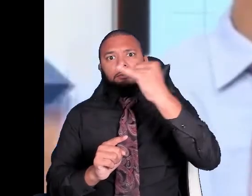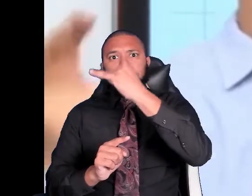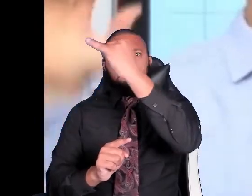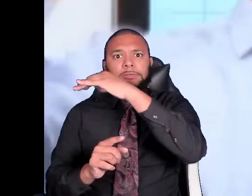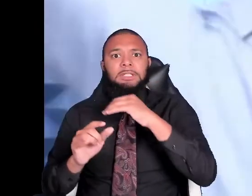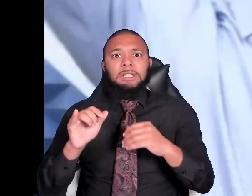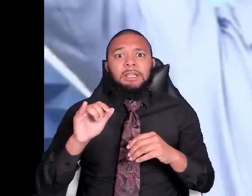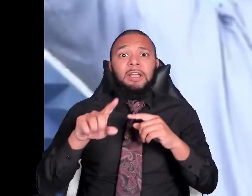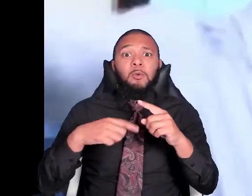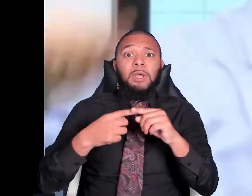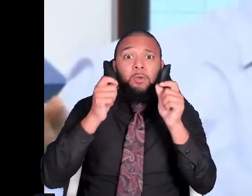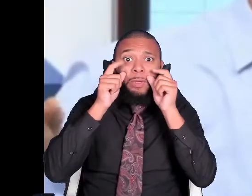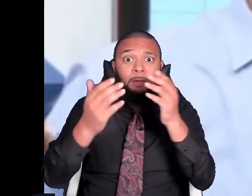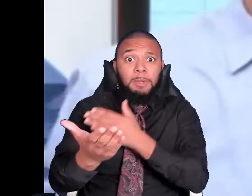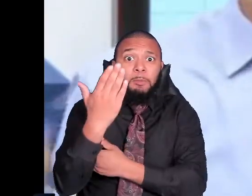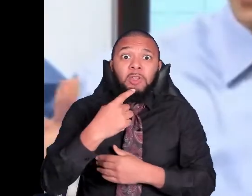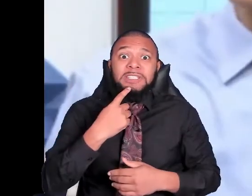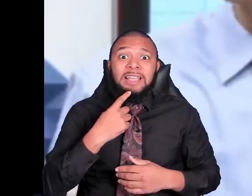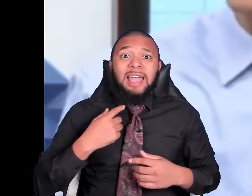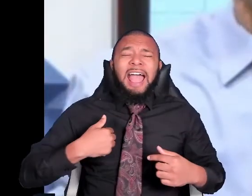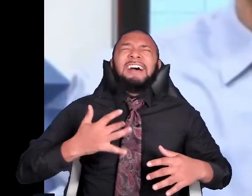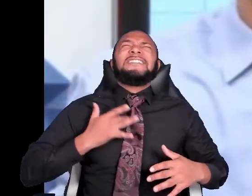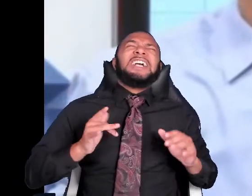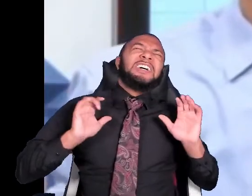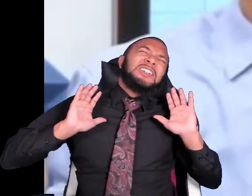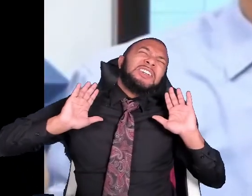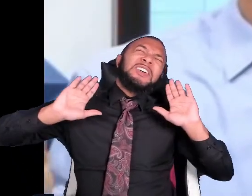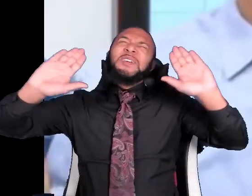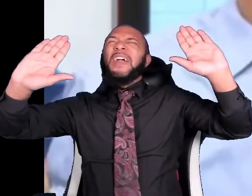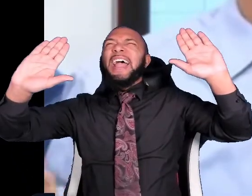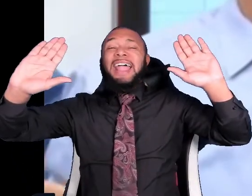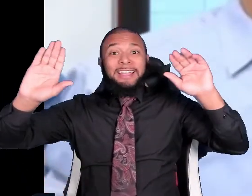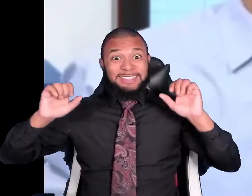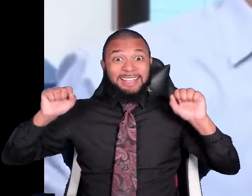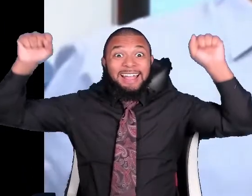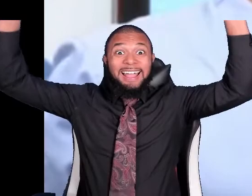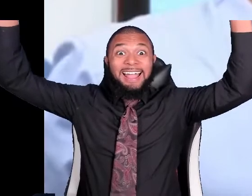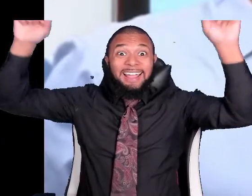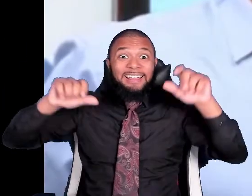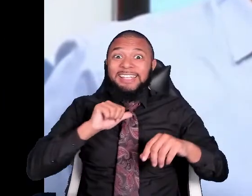feel great, you lift your hands up. You don't say,